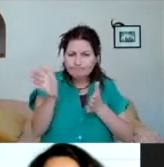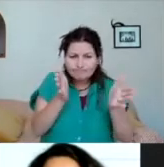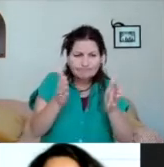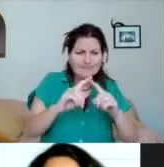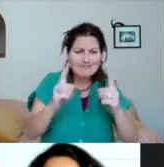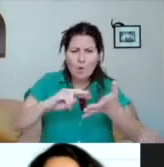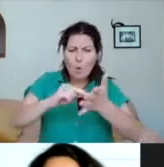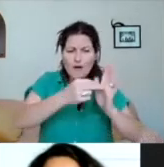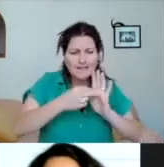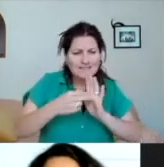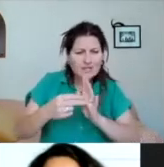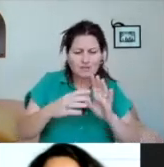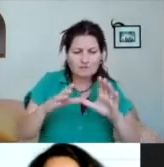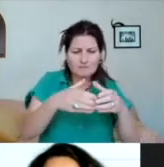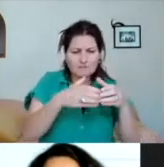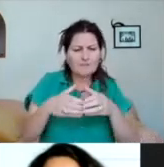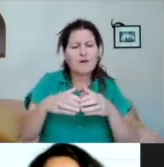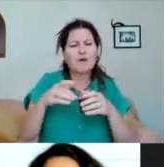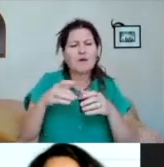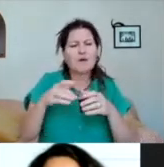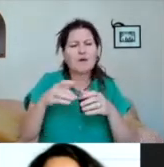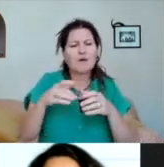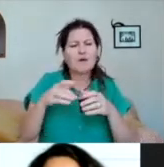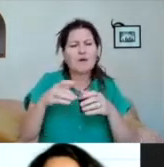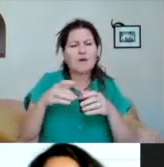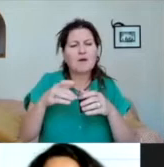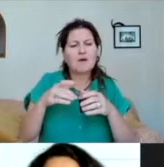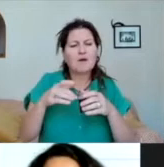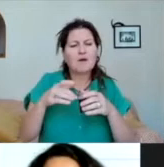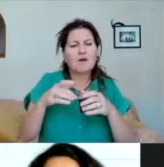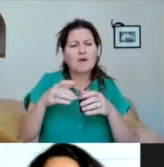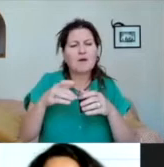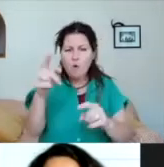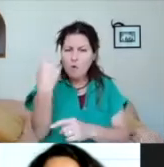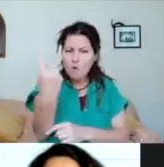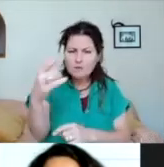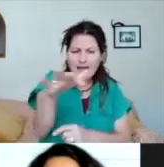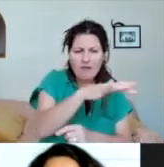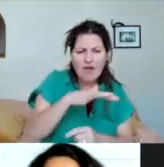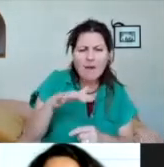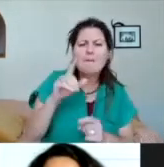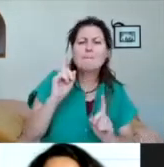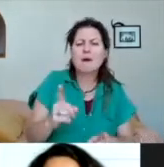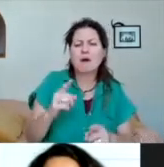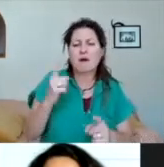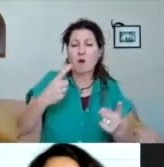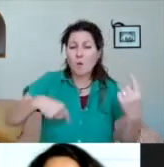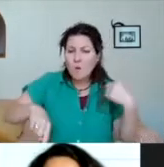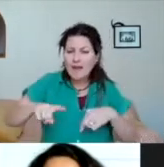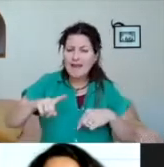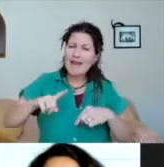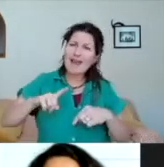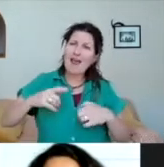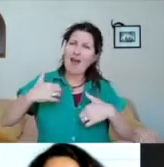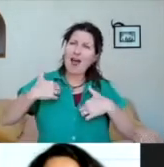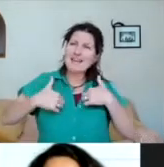an R&D, what's expected of an R&D, I think it's thinking of, we're interested in hearing about exciting artistic